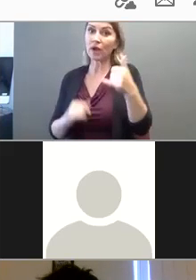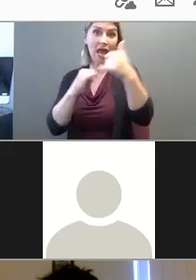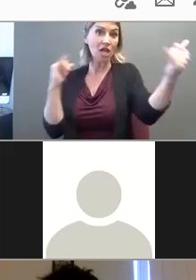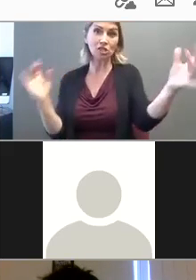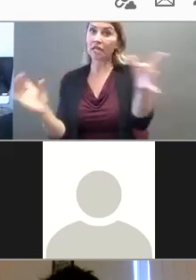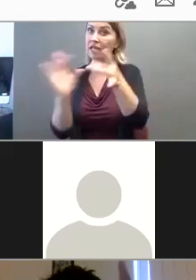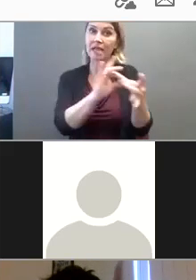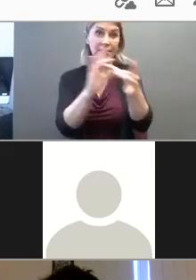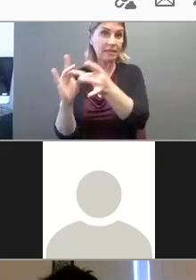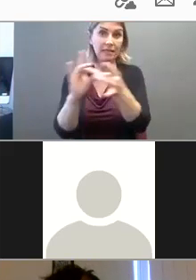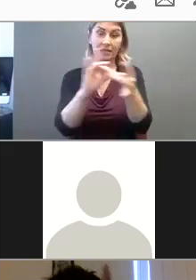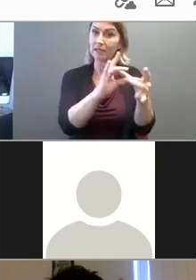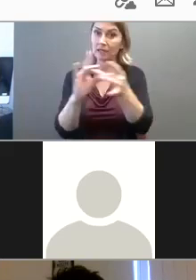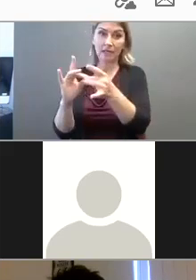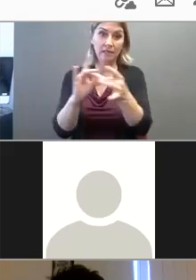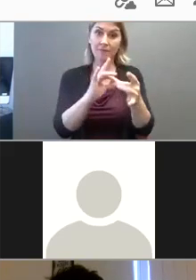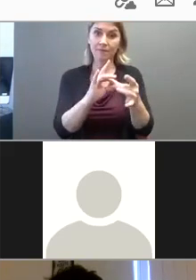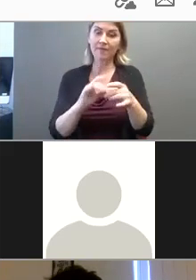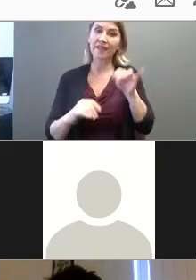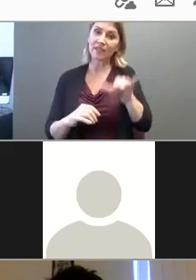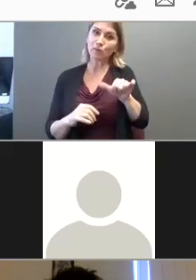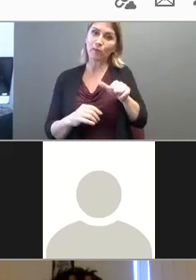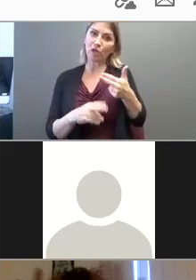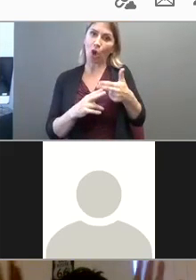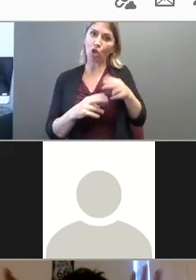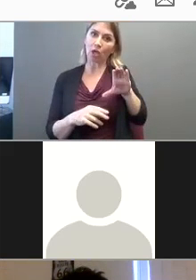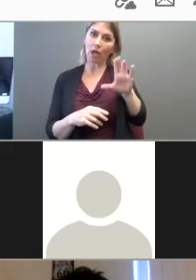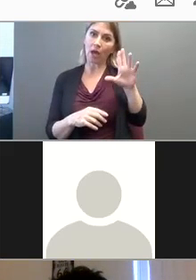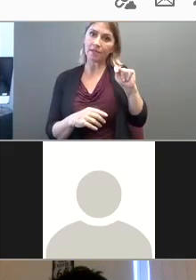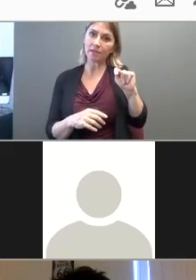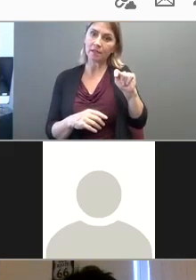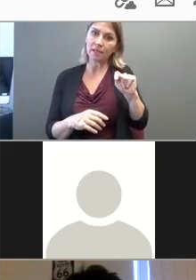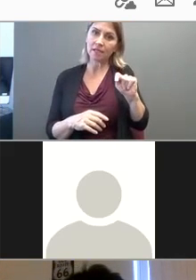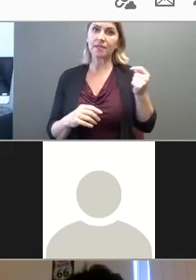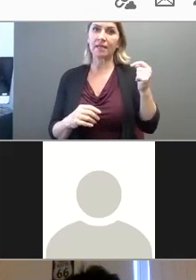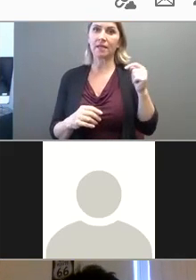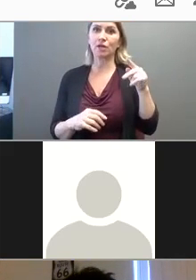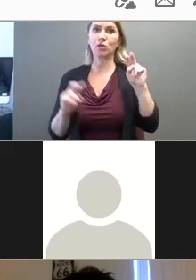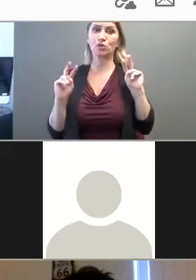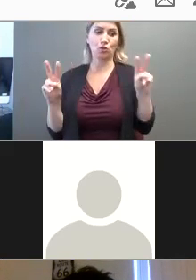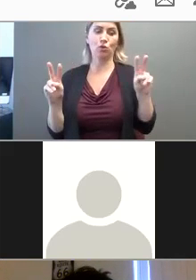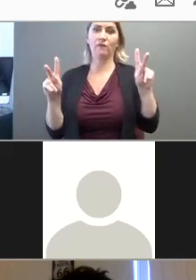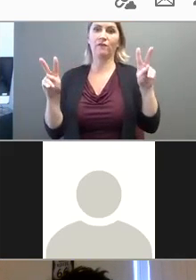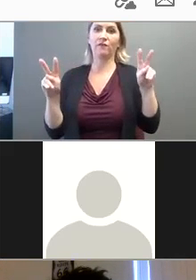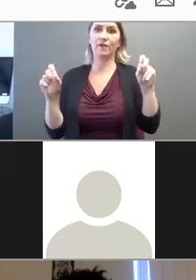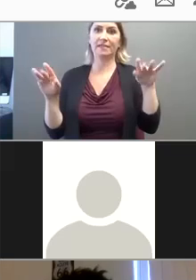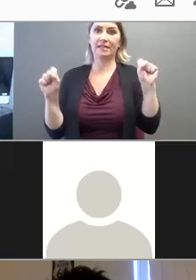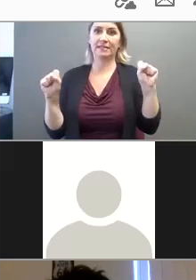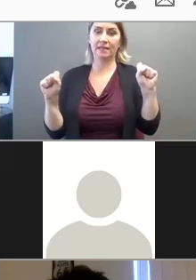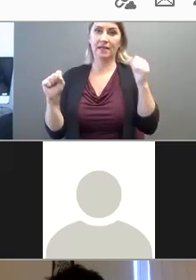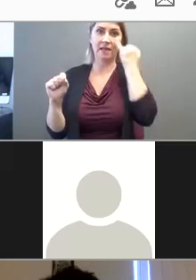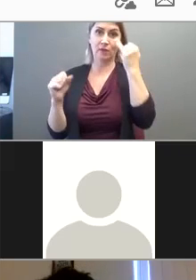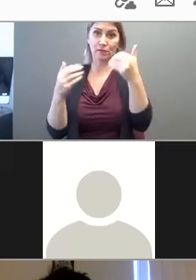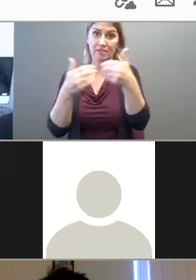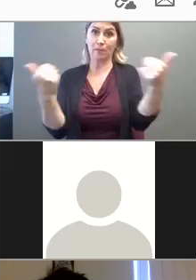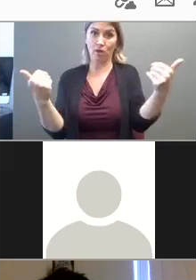these 2 cuts. So this is what we call a cut that has 2 separate set of vertices. As long as we have